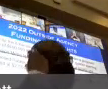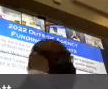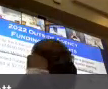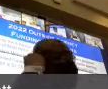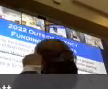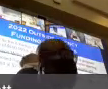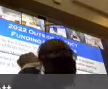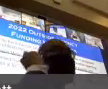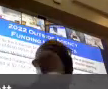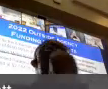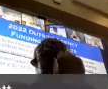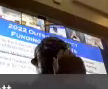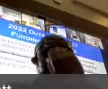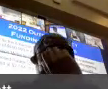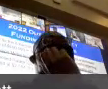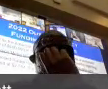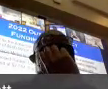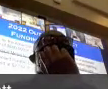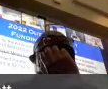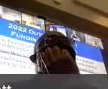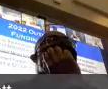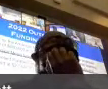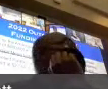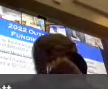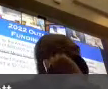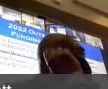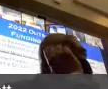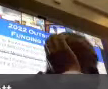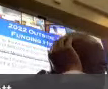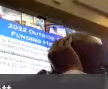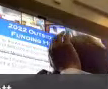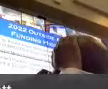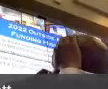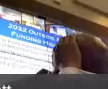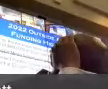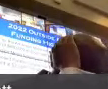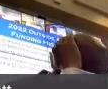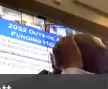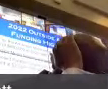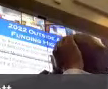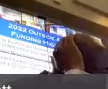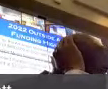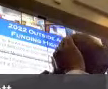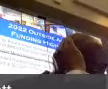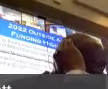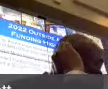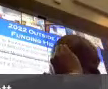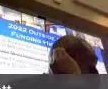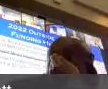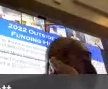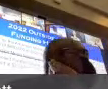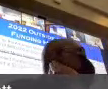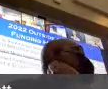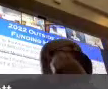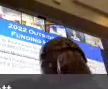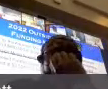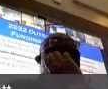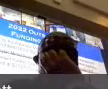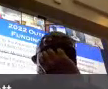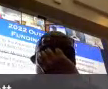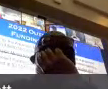to be in 2022. We received a